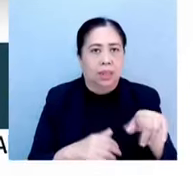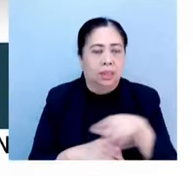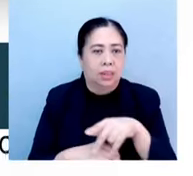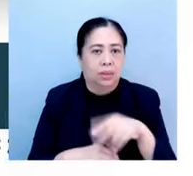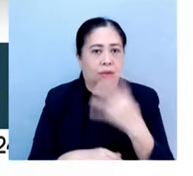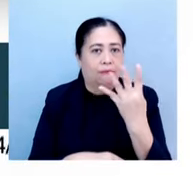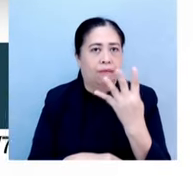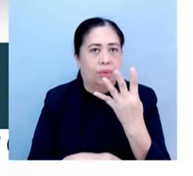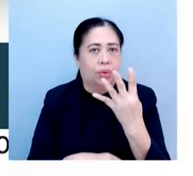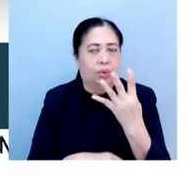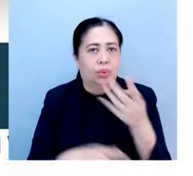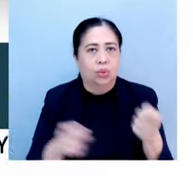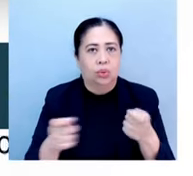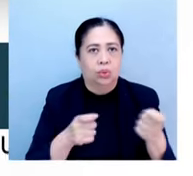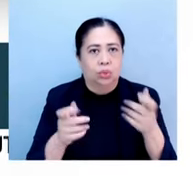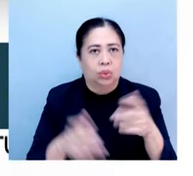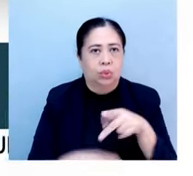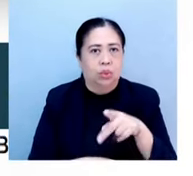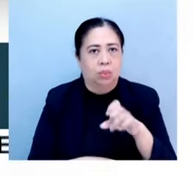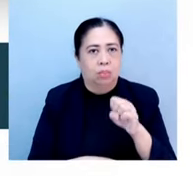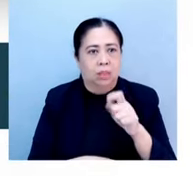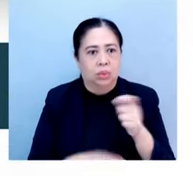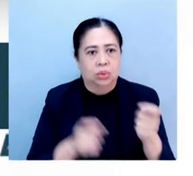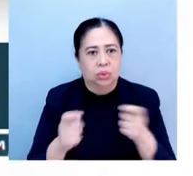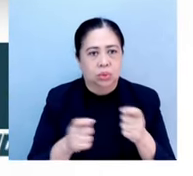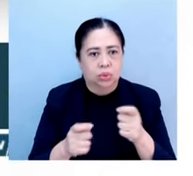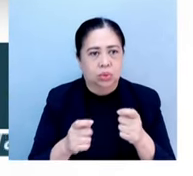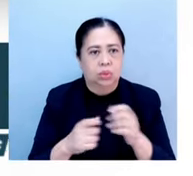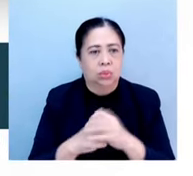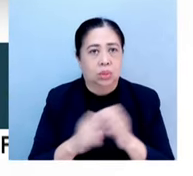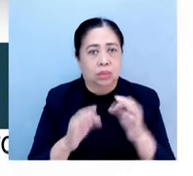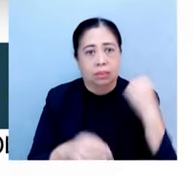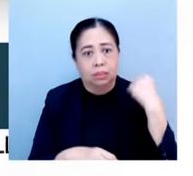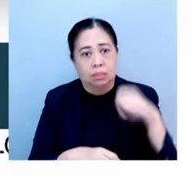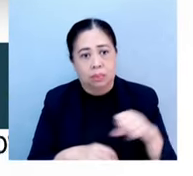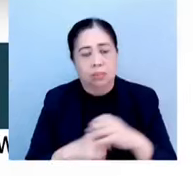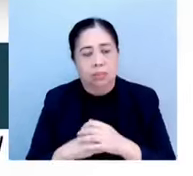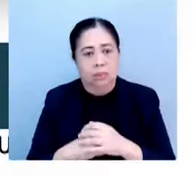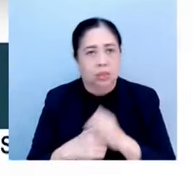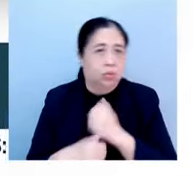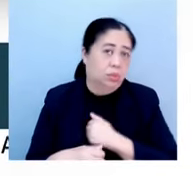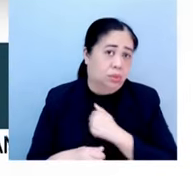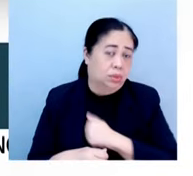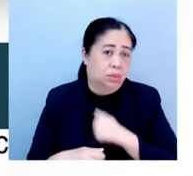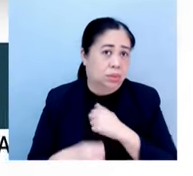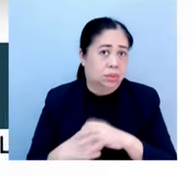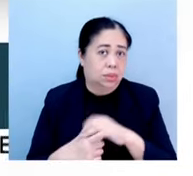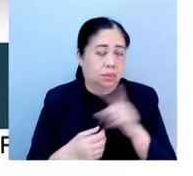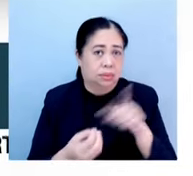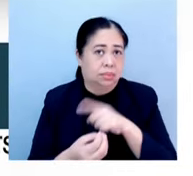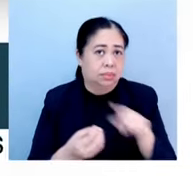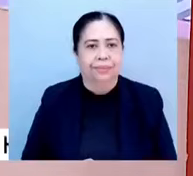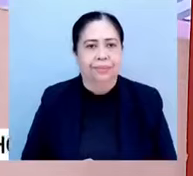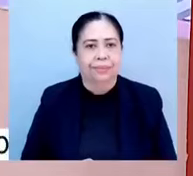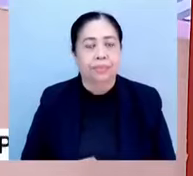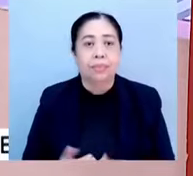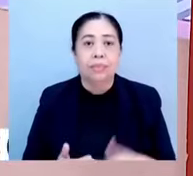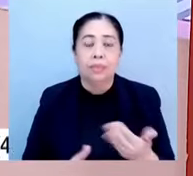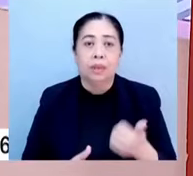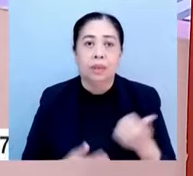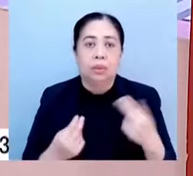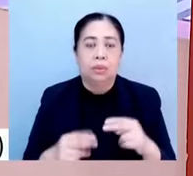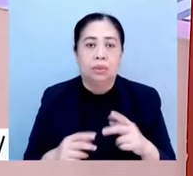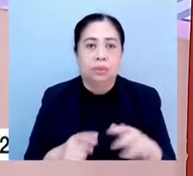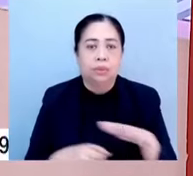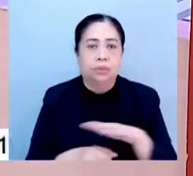na nangungontrata ng pest control dyan. Kung may violation yan, asensyahan na lang, i-revoke ko yan. The